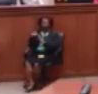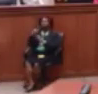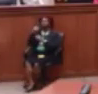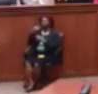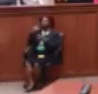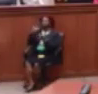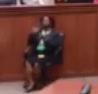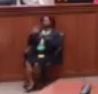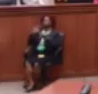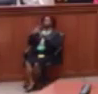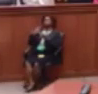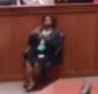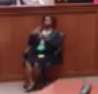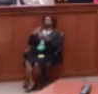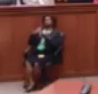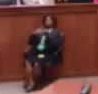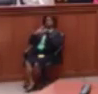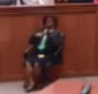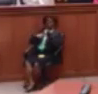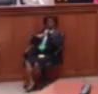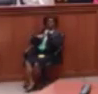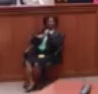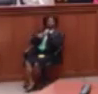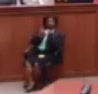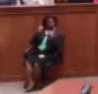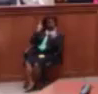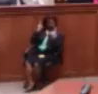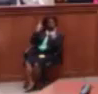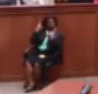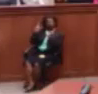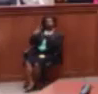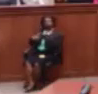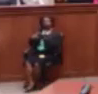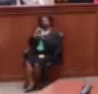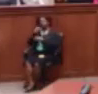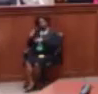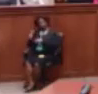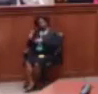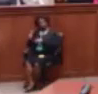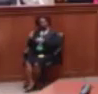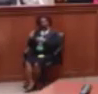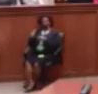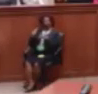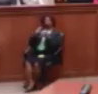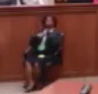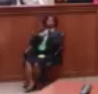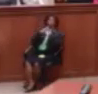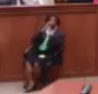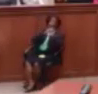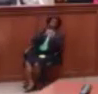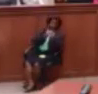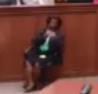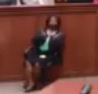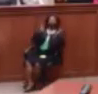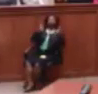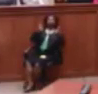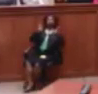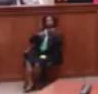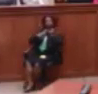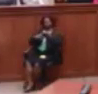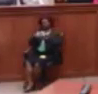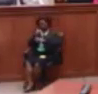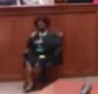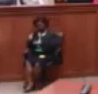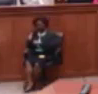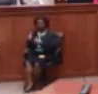be hit and miss. In some parts of the state, there'll be, they still convene. In other parts of the state, Jumpstart regional teams aren't